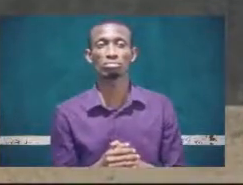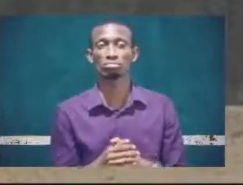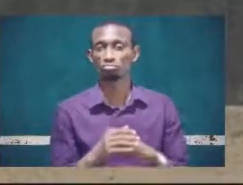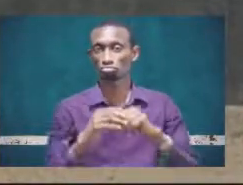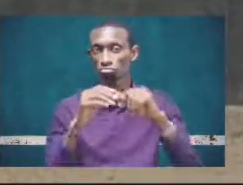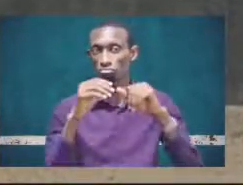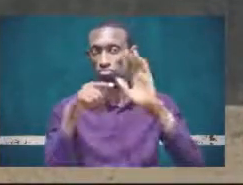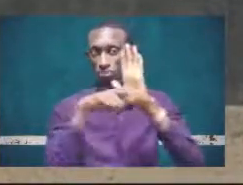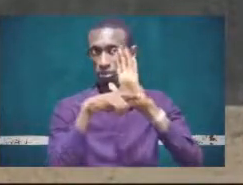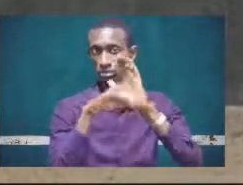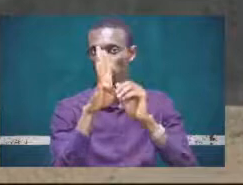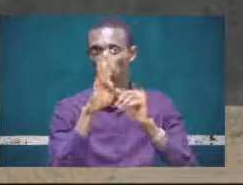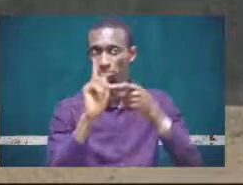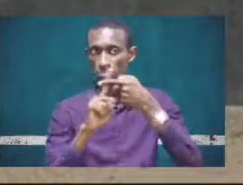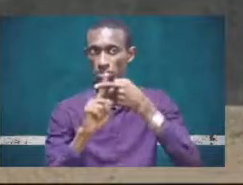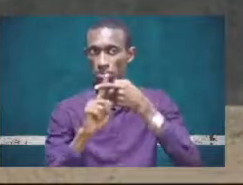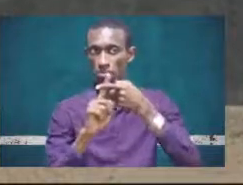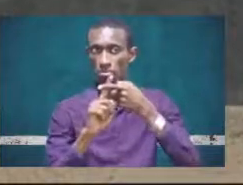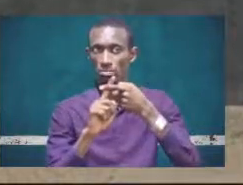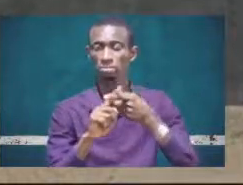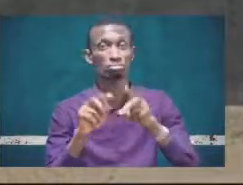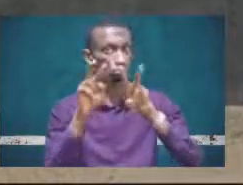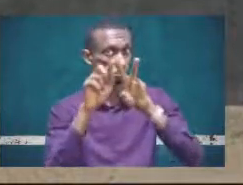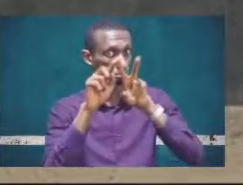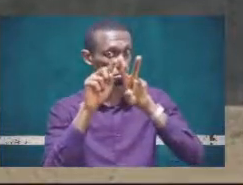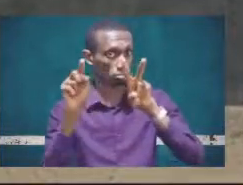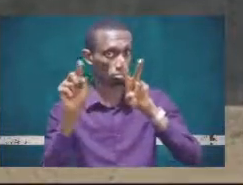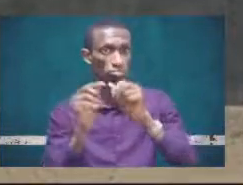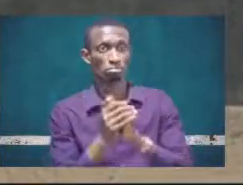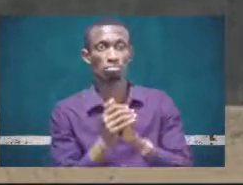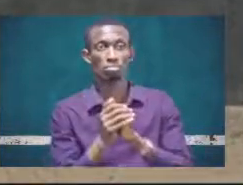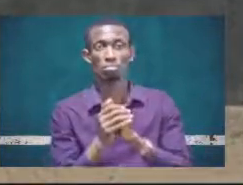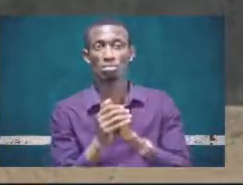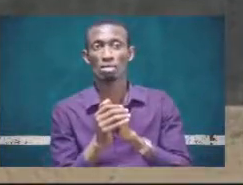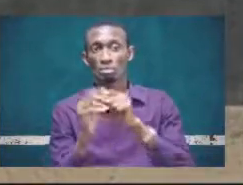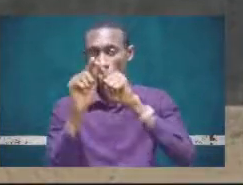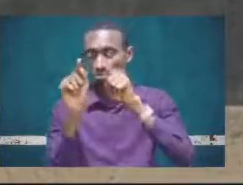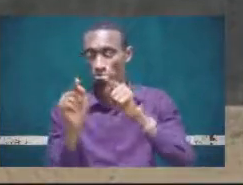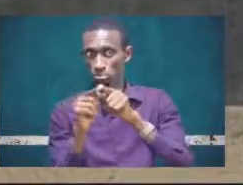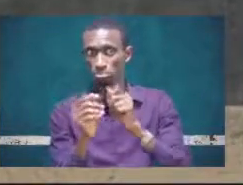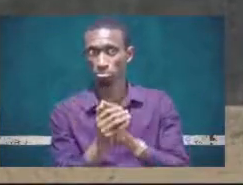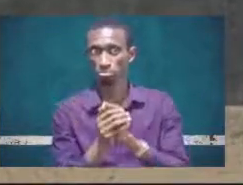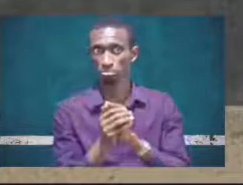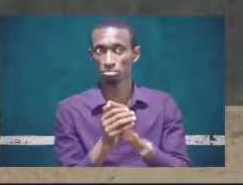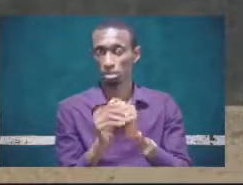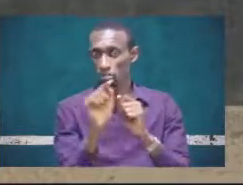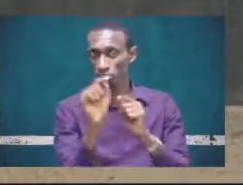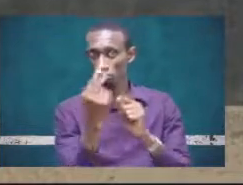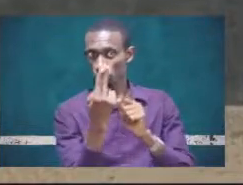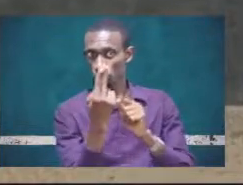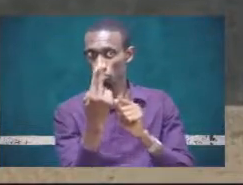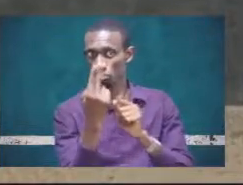b, plus or minus root of discriminant divided by 2 times a. This will